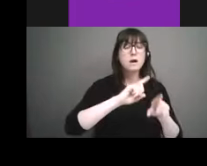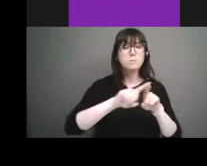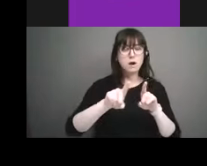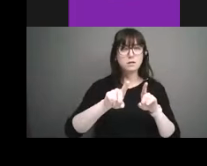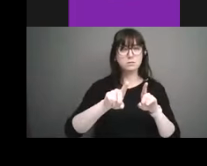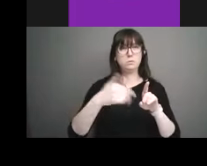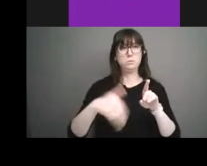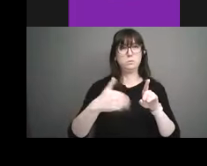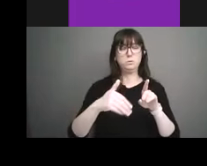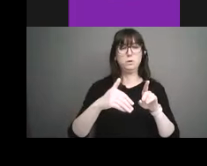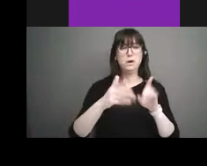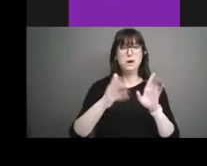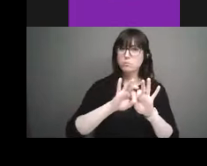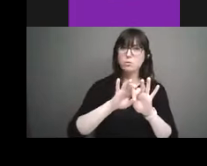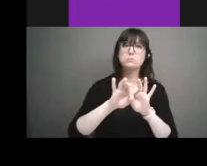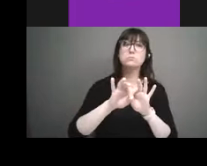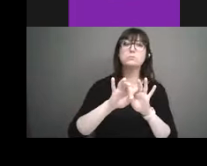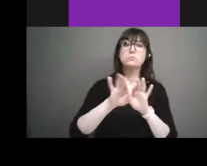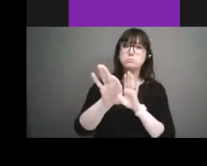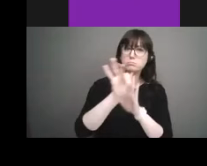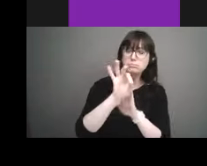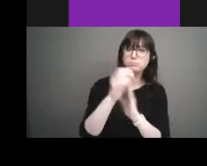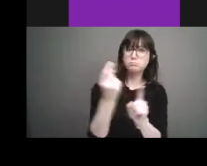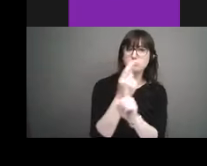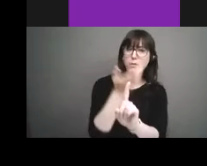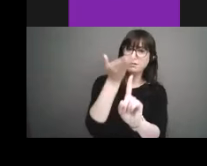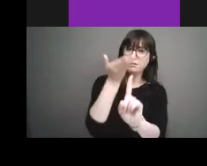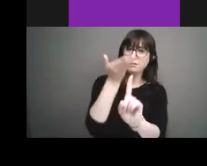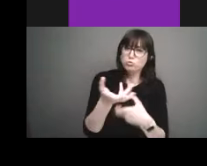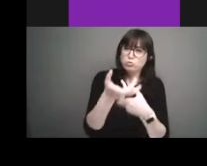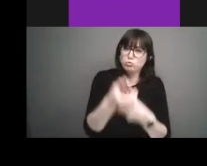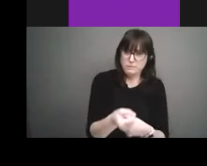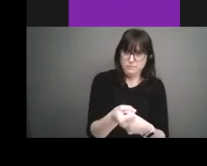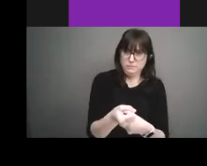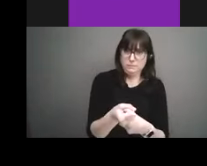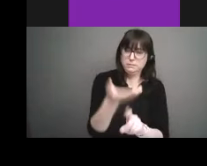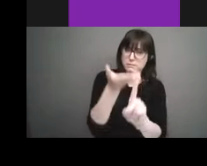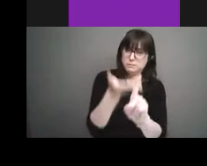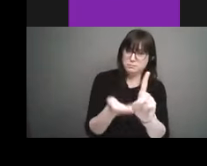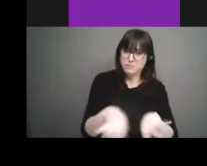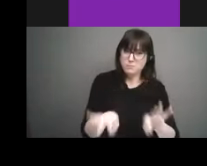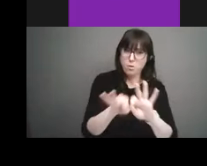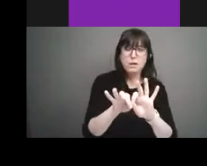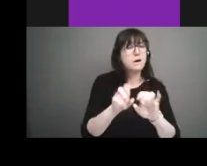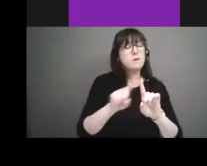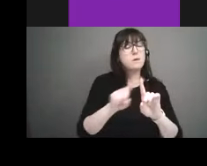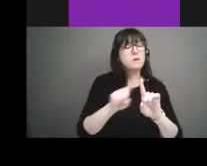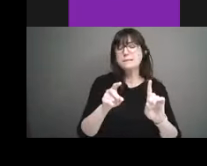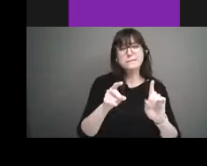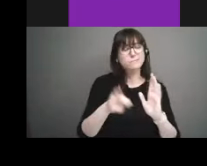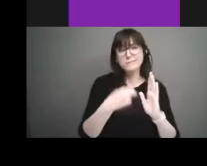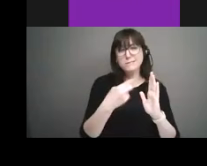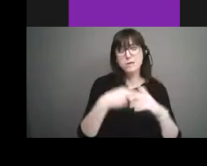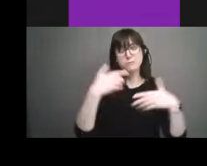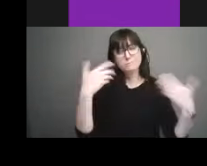actually plan, well capable, and appoint a trusted person, sometimes it just doesn't work out. And that's not